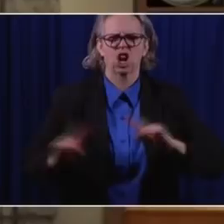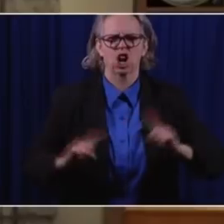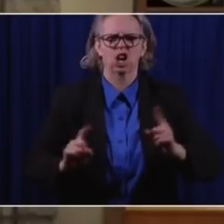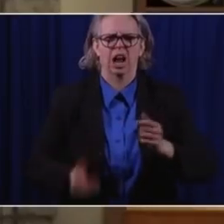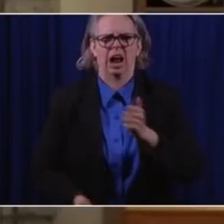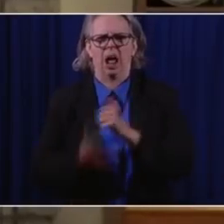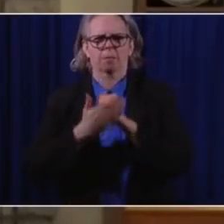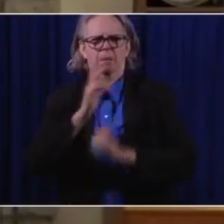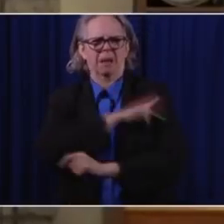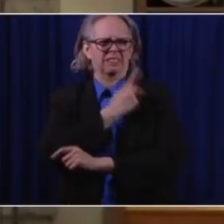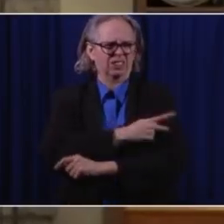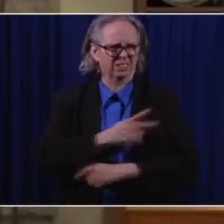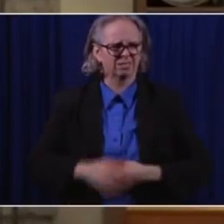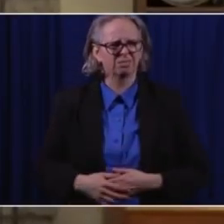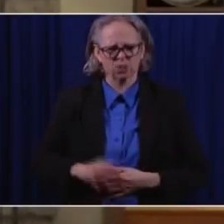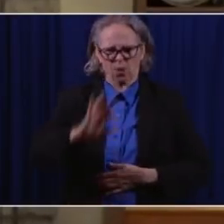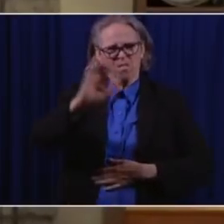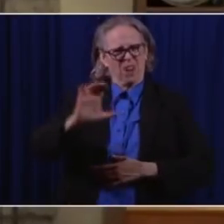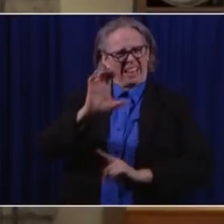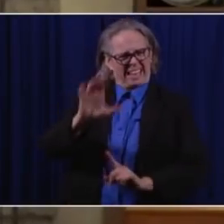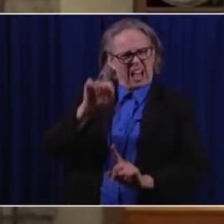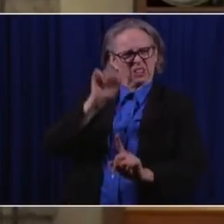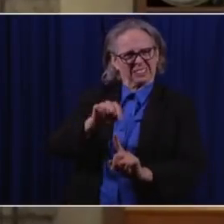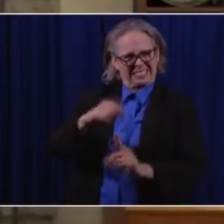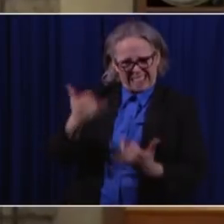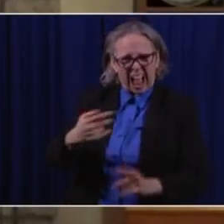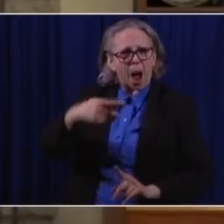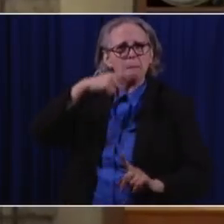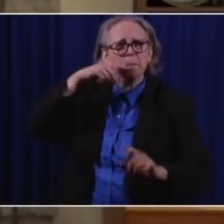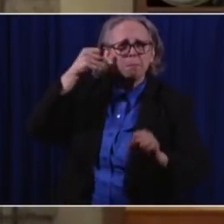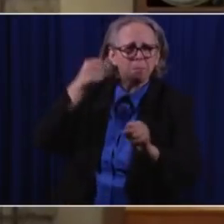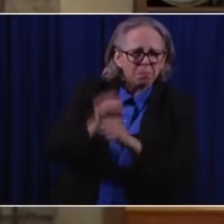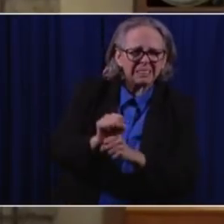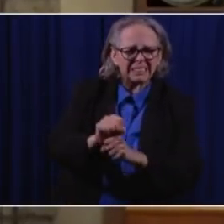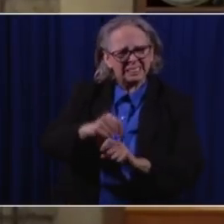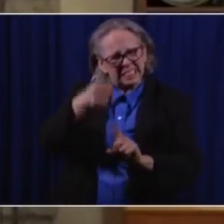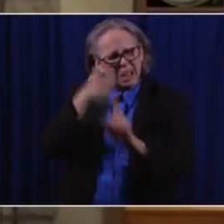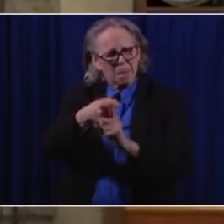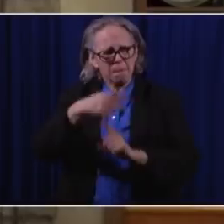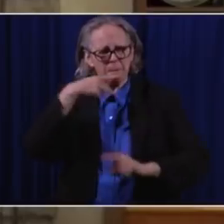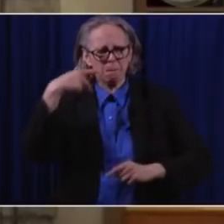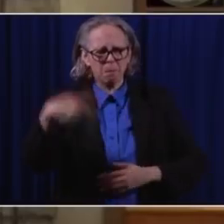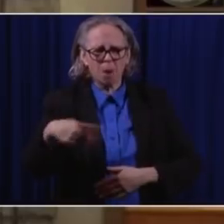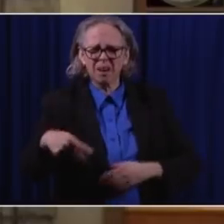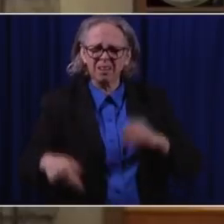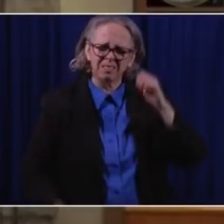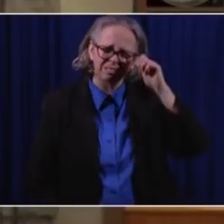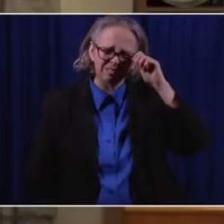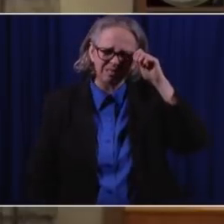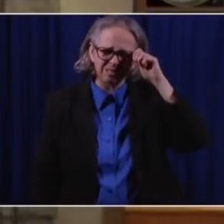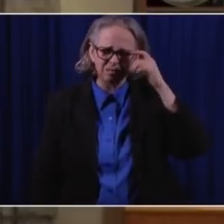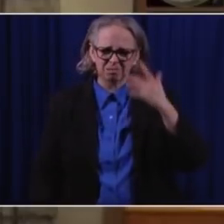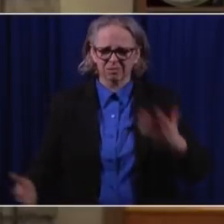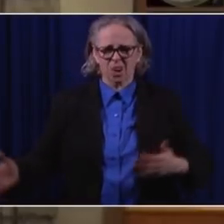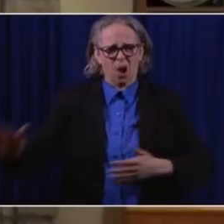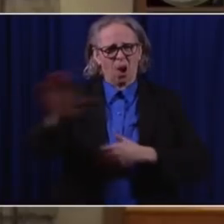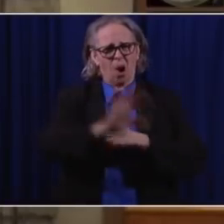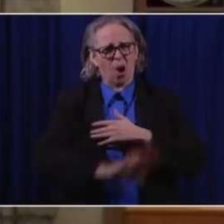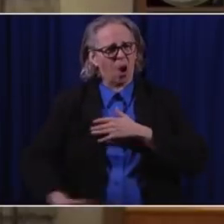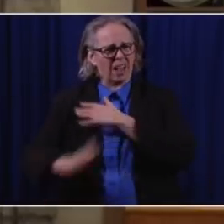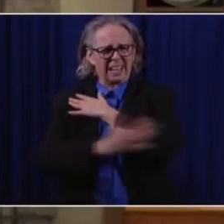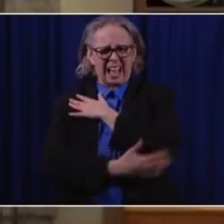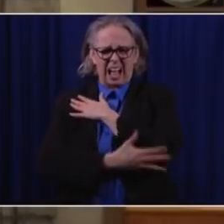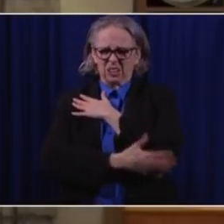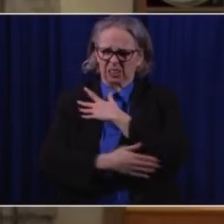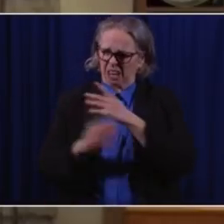purple. But we should make no mistake about it. Almost all counties are seeing more cases and more healthcare use that could threaten the medical system if